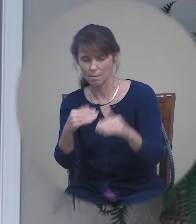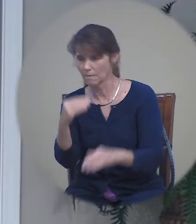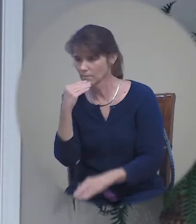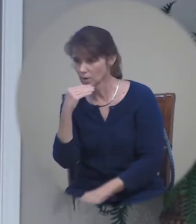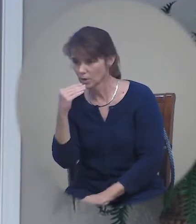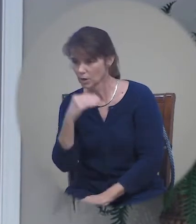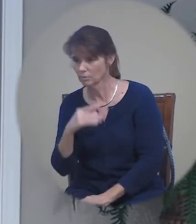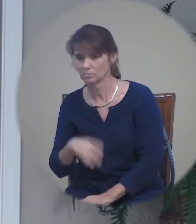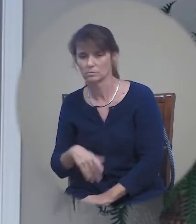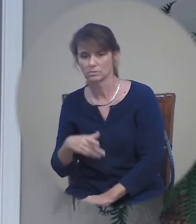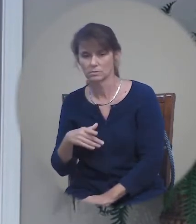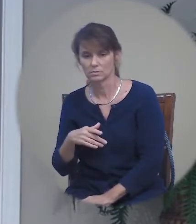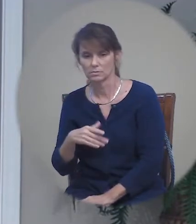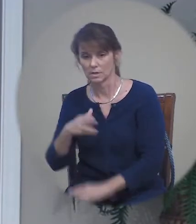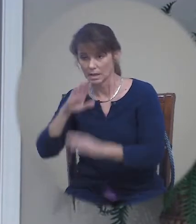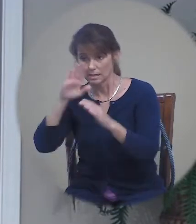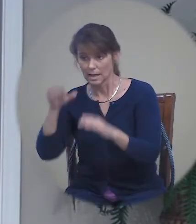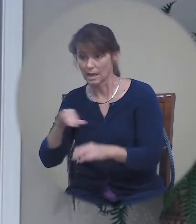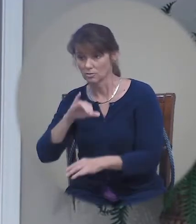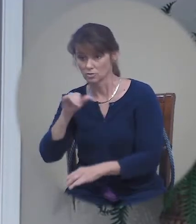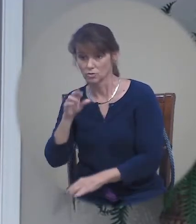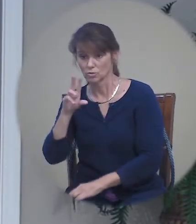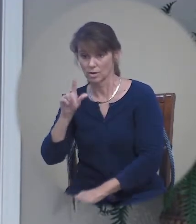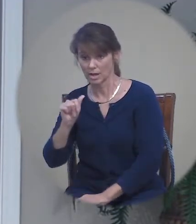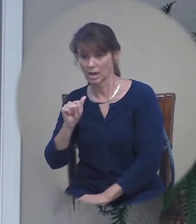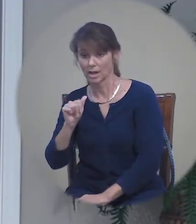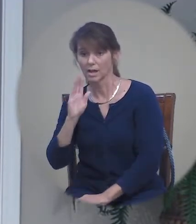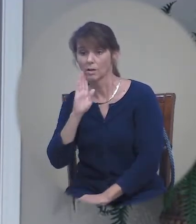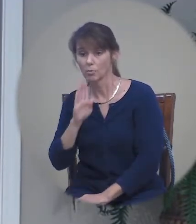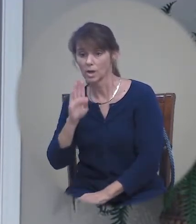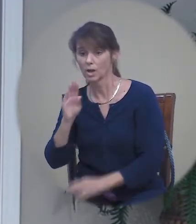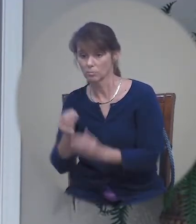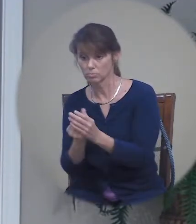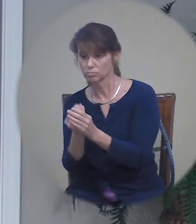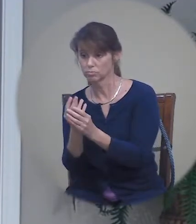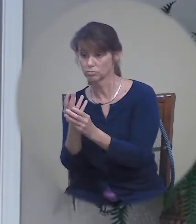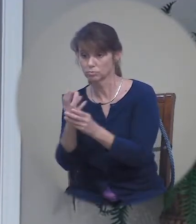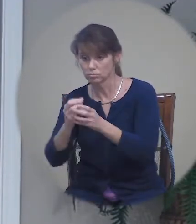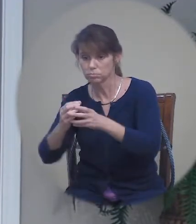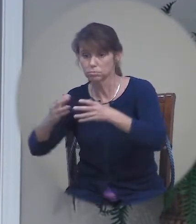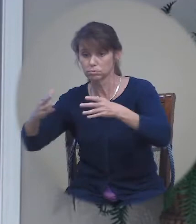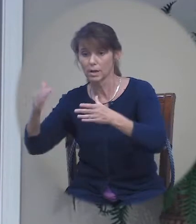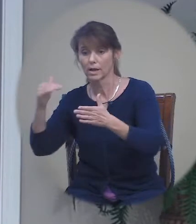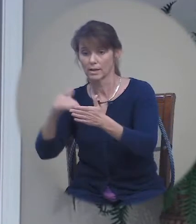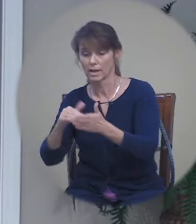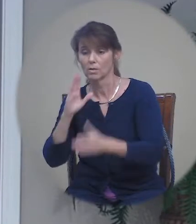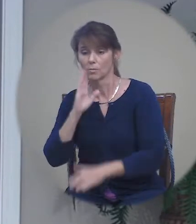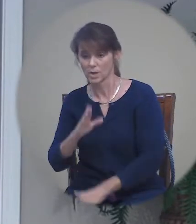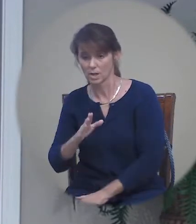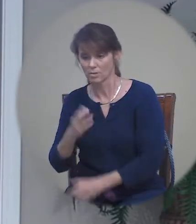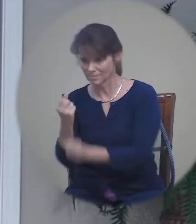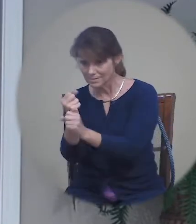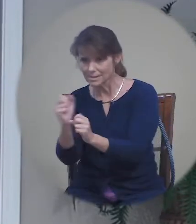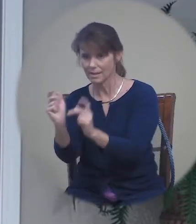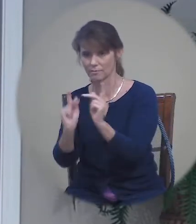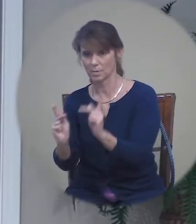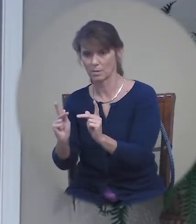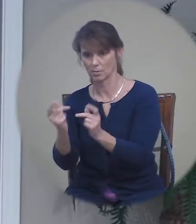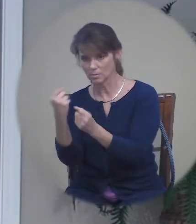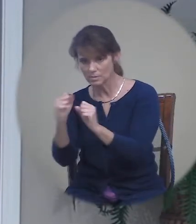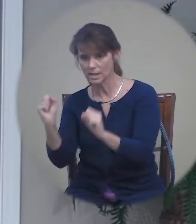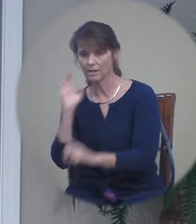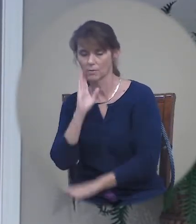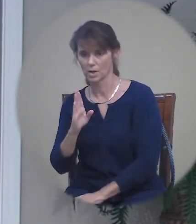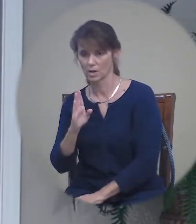take root downward and bear fruit upward. For out of Jerusalem will go forth a remnant, and out of Mount Zion survivors. The zeal of